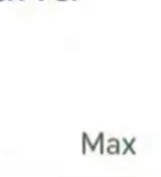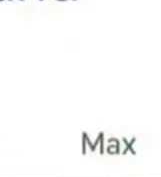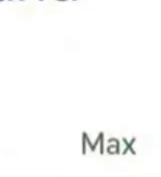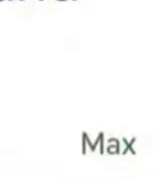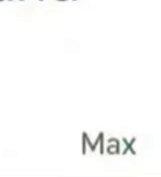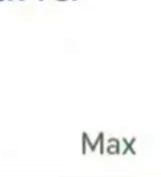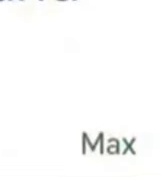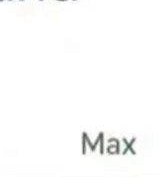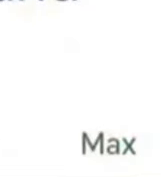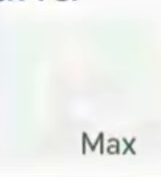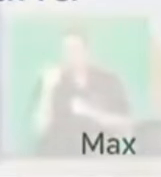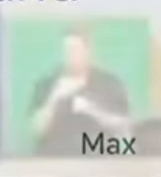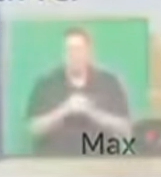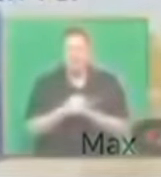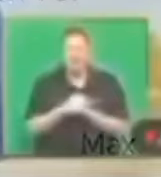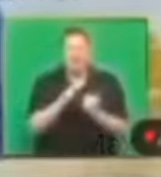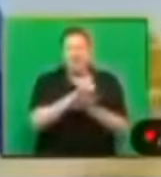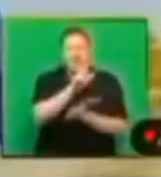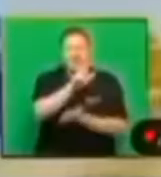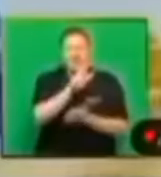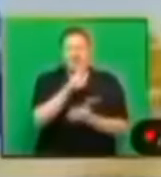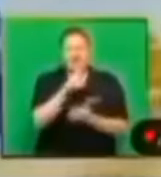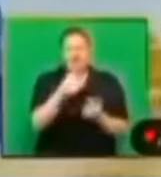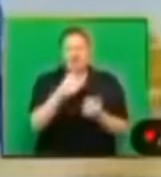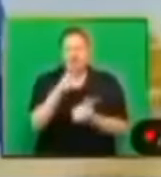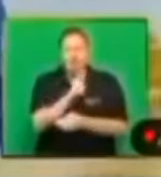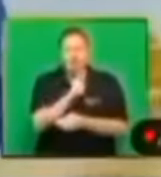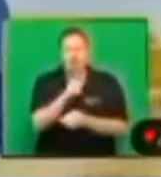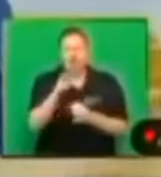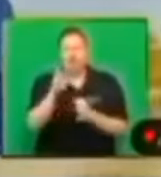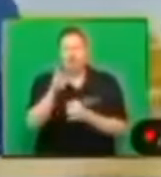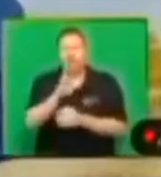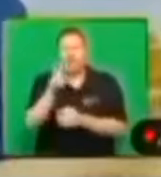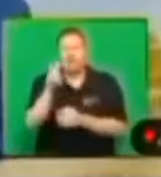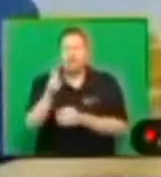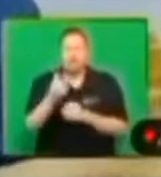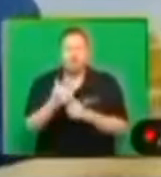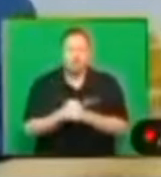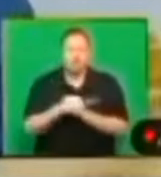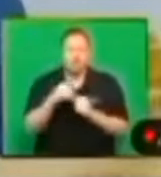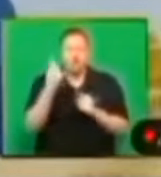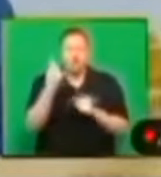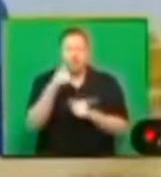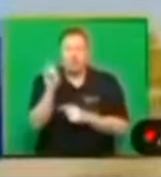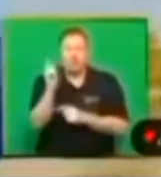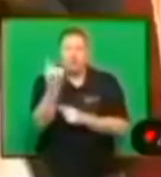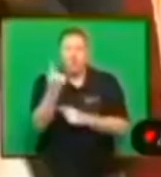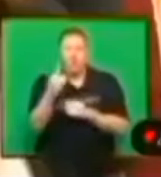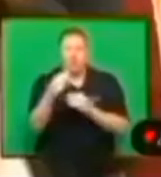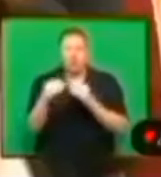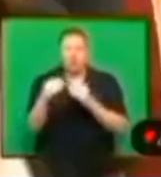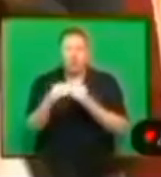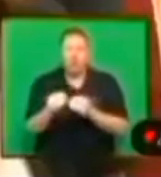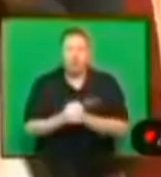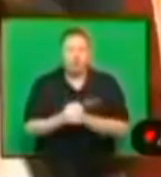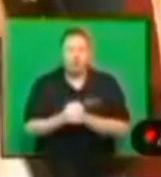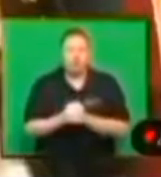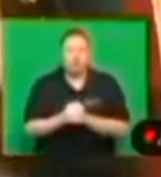rand 92. That's under your leadership. And if you go and look at